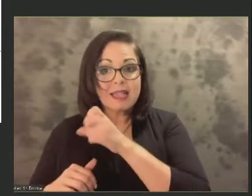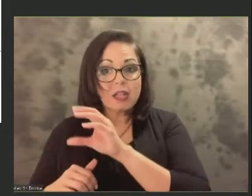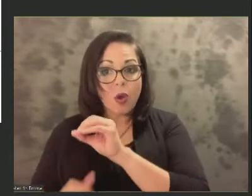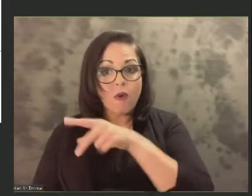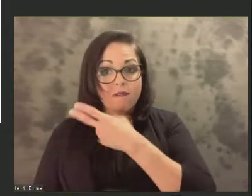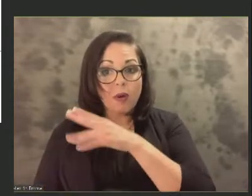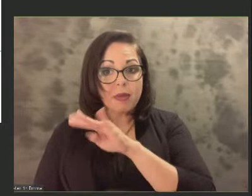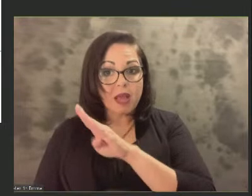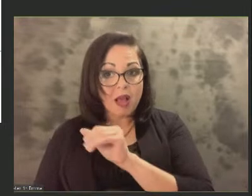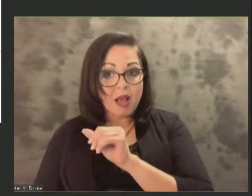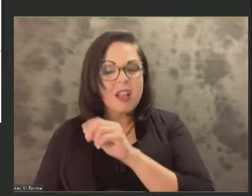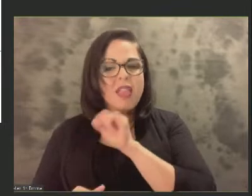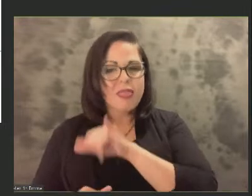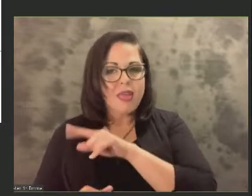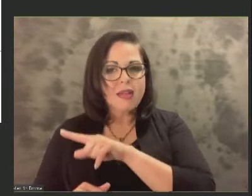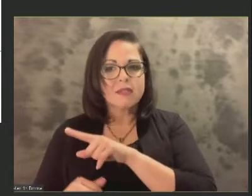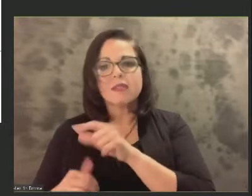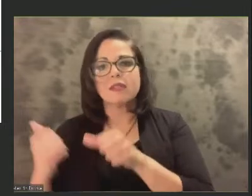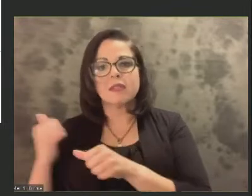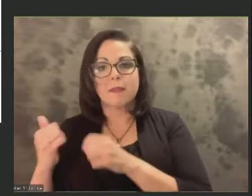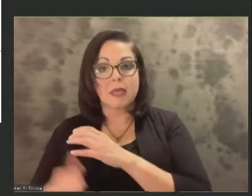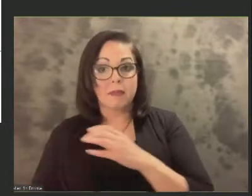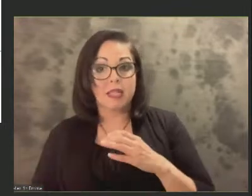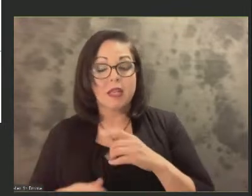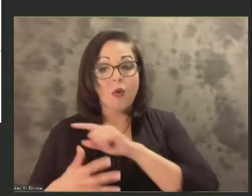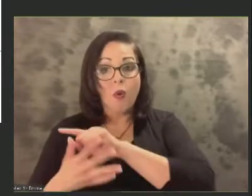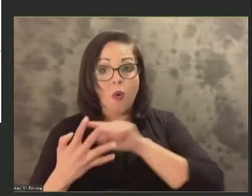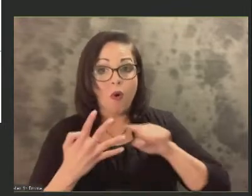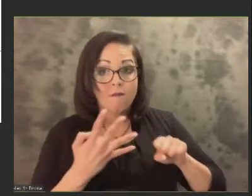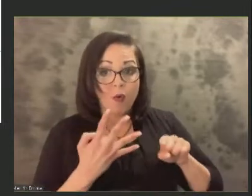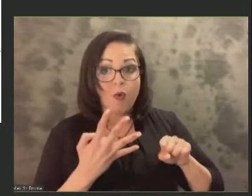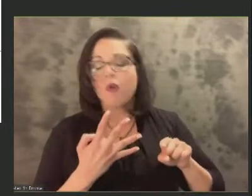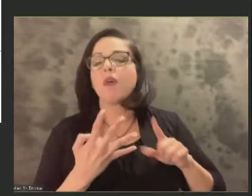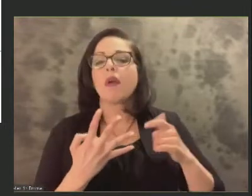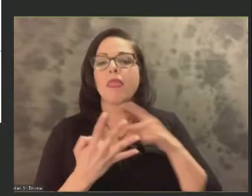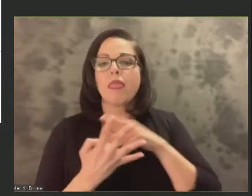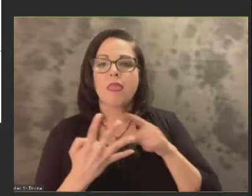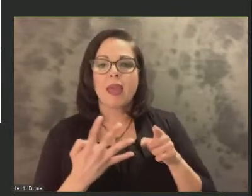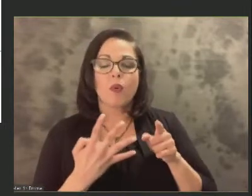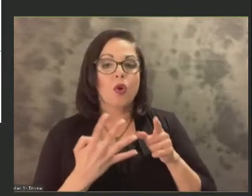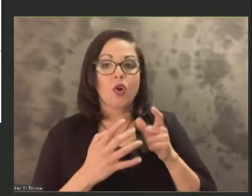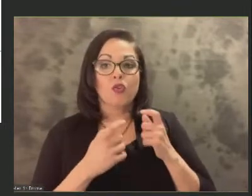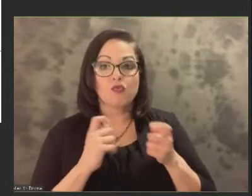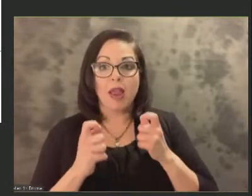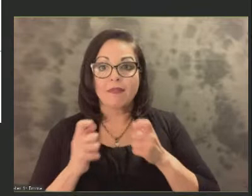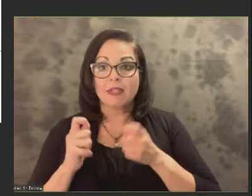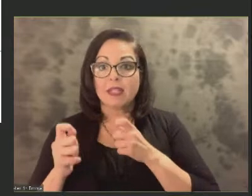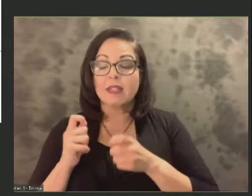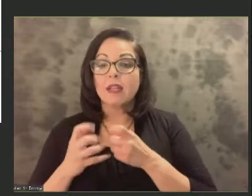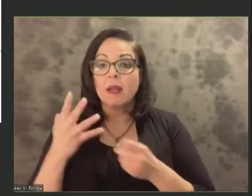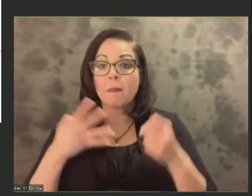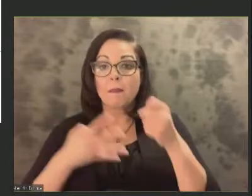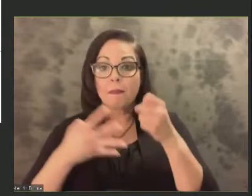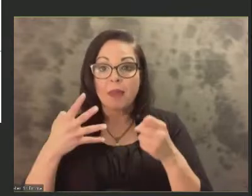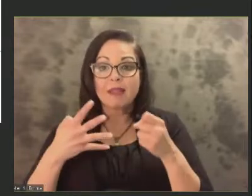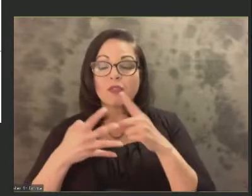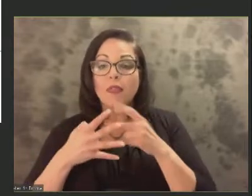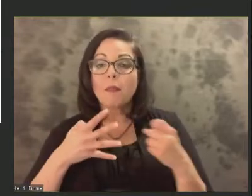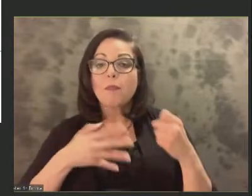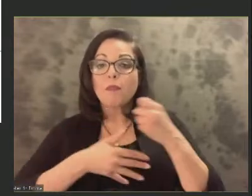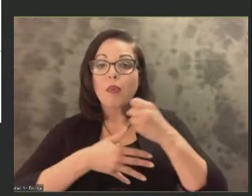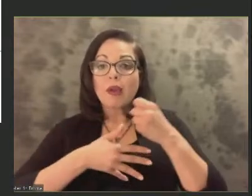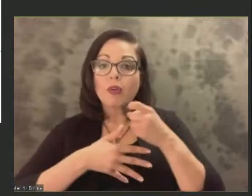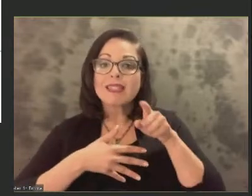subcommittee. All these subcommittees were actually crafted based on the priority issues